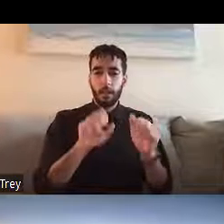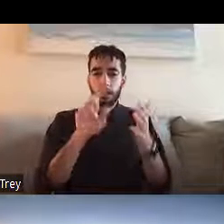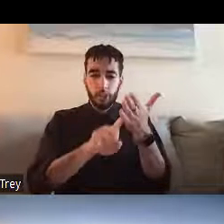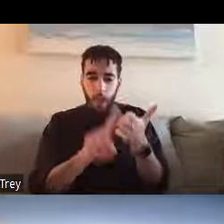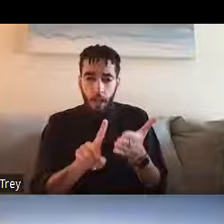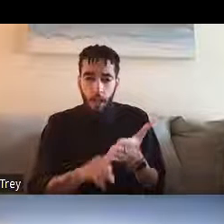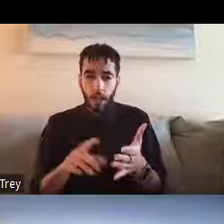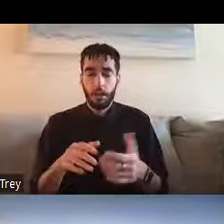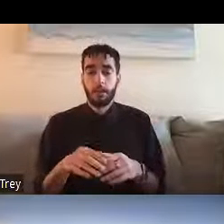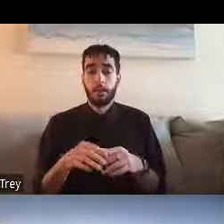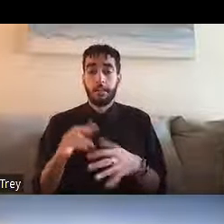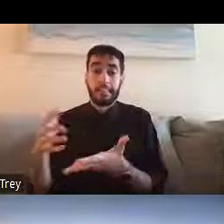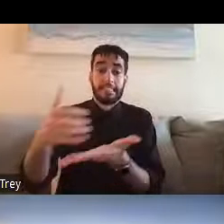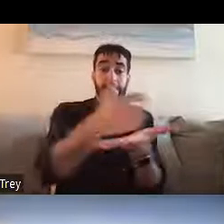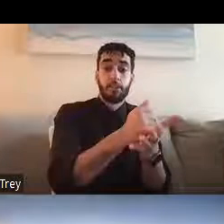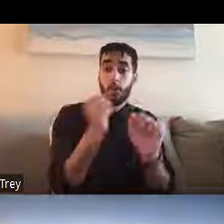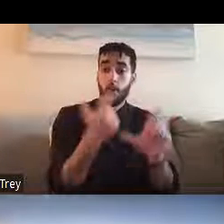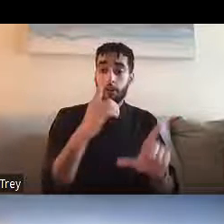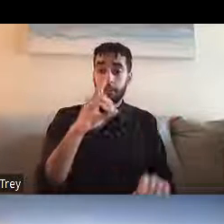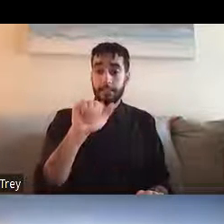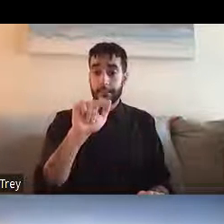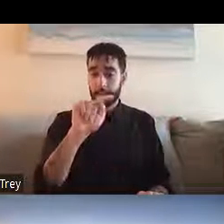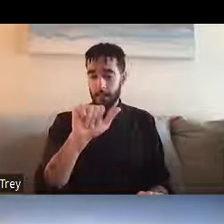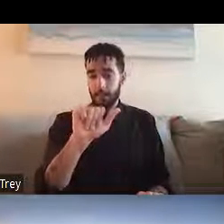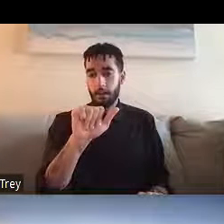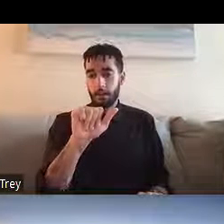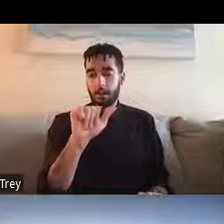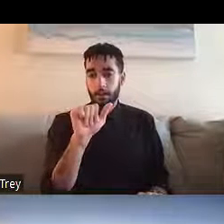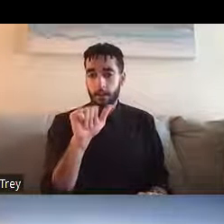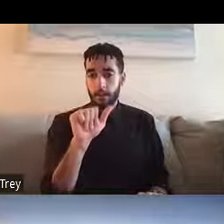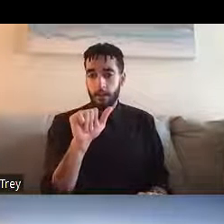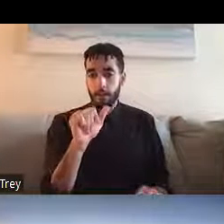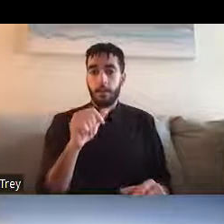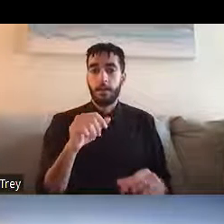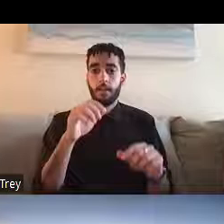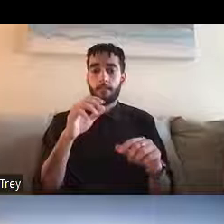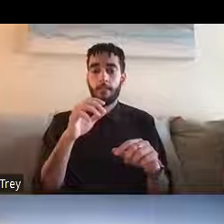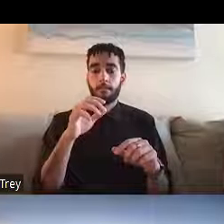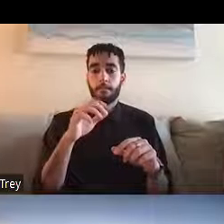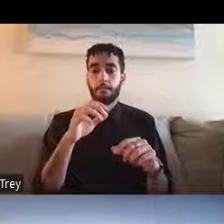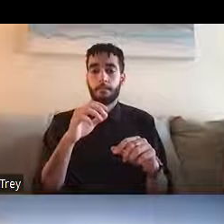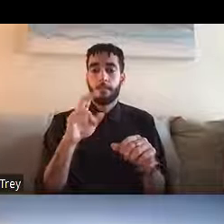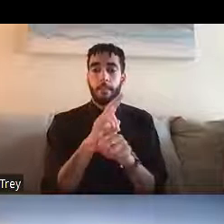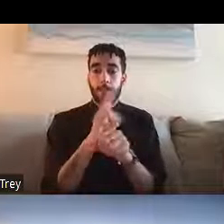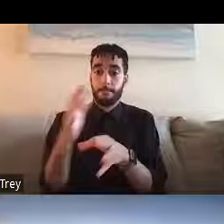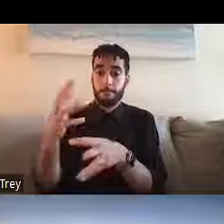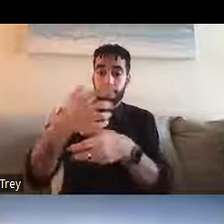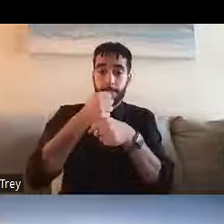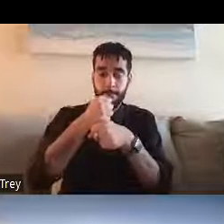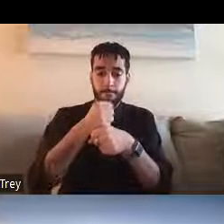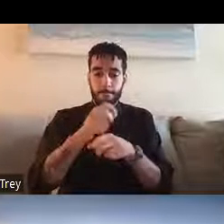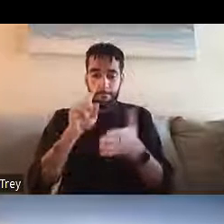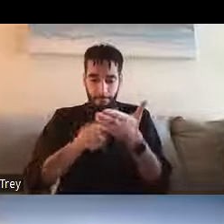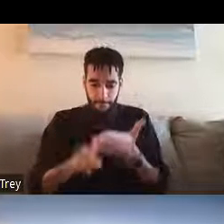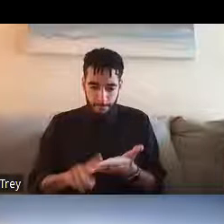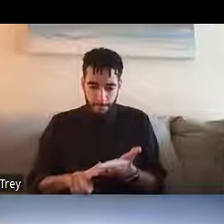follows the caregiver as they enter the system, receive support, and then get reassessed so we can actually see if how the